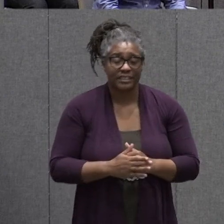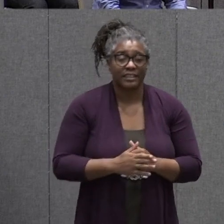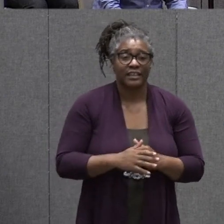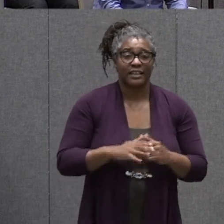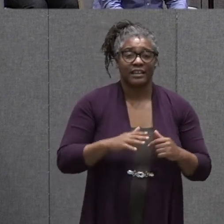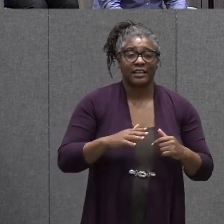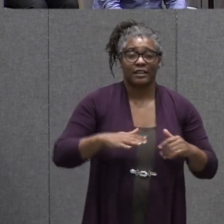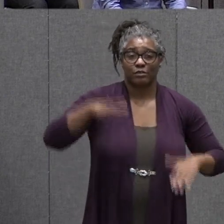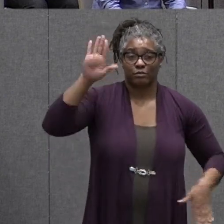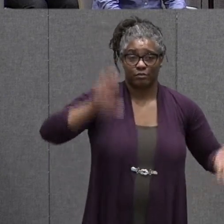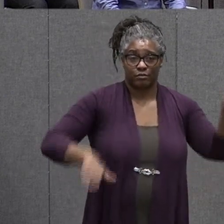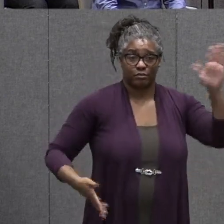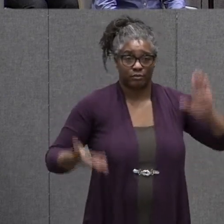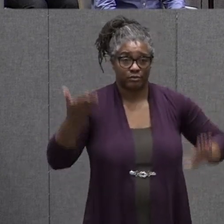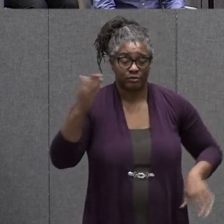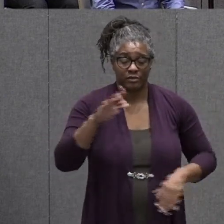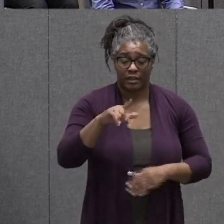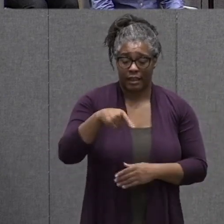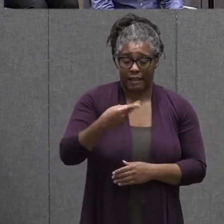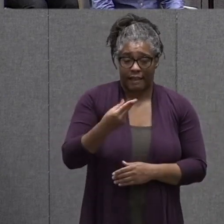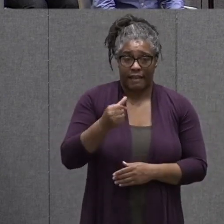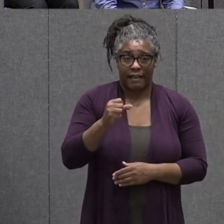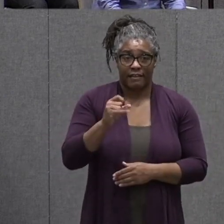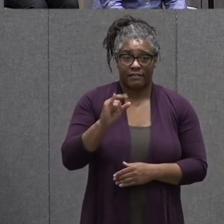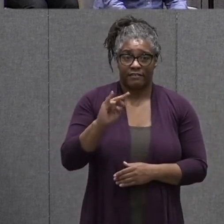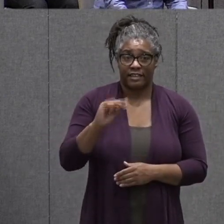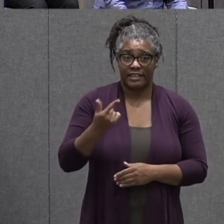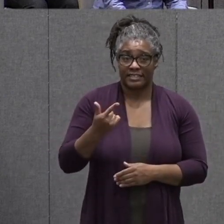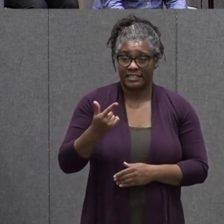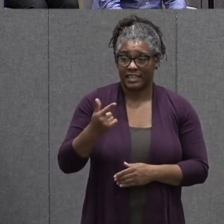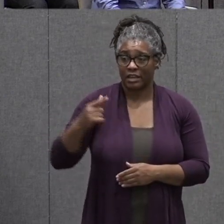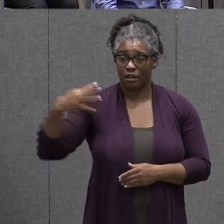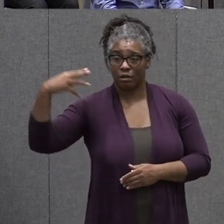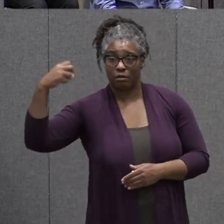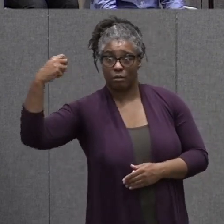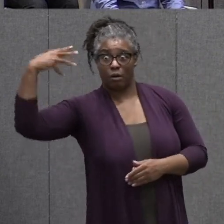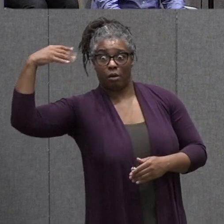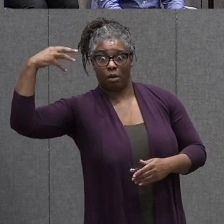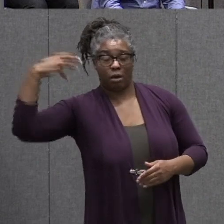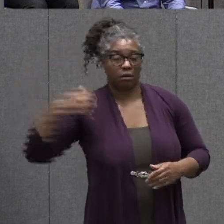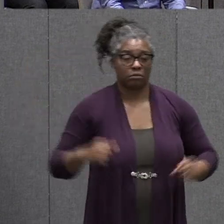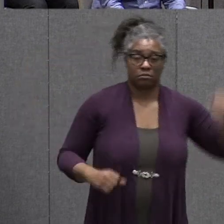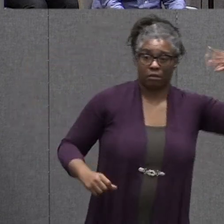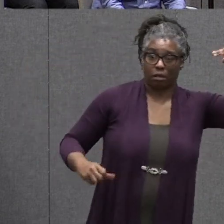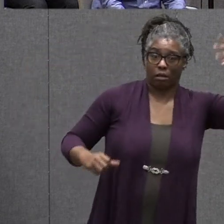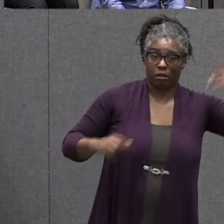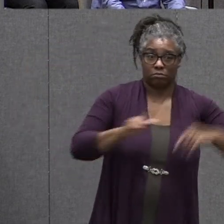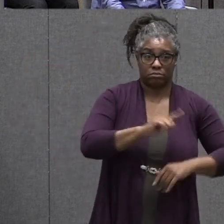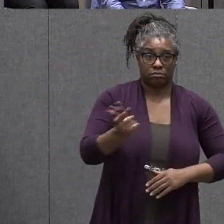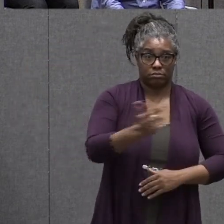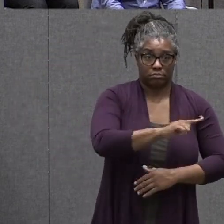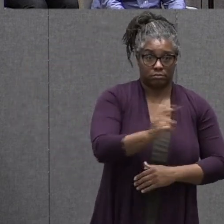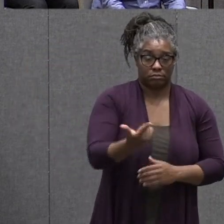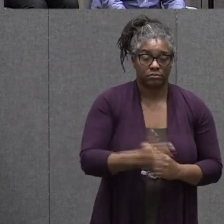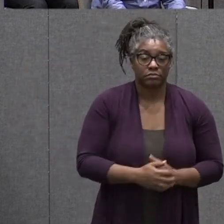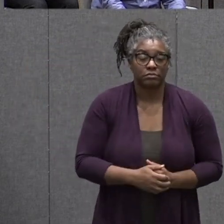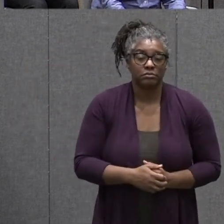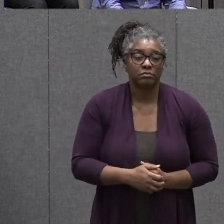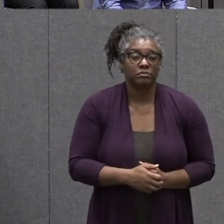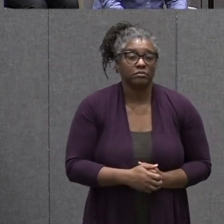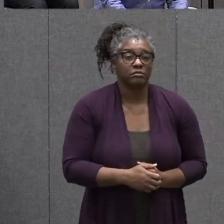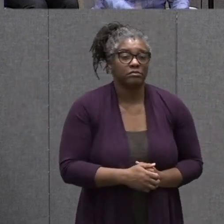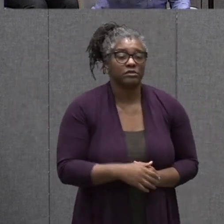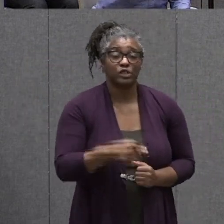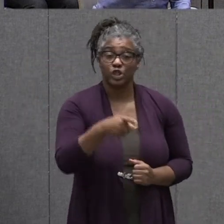means we're going to have one side do one thing, the other side do the other thing. Okay, you decide, play your part or be the conductor.